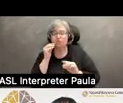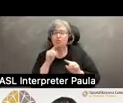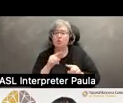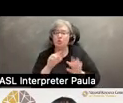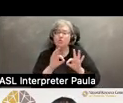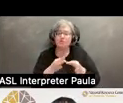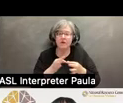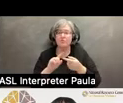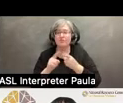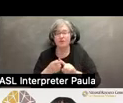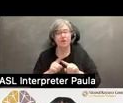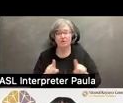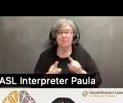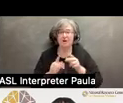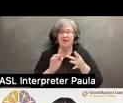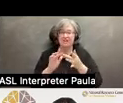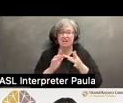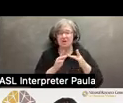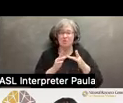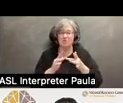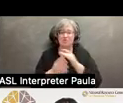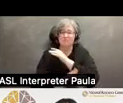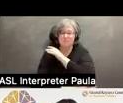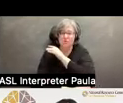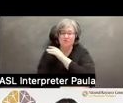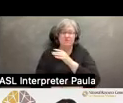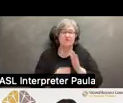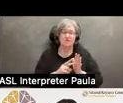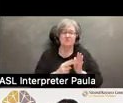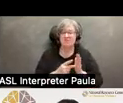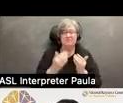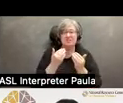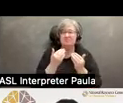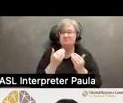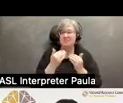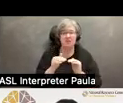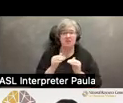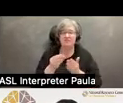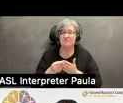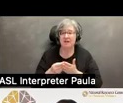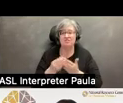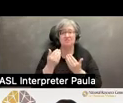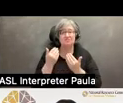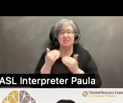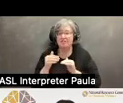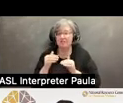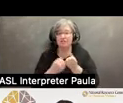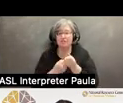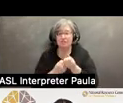However, network impoverishment can cause immense burdens on the existing limited finances and available support from that